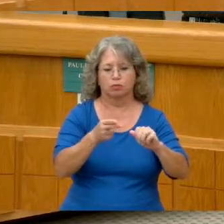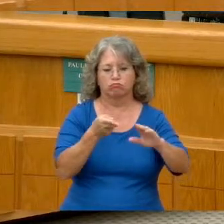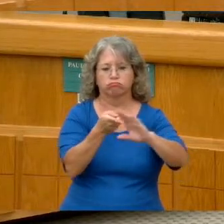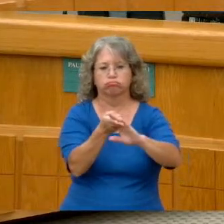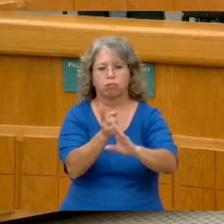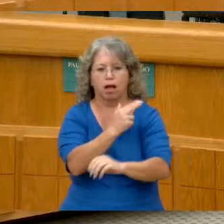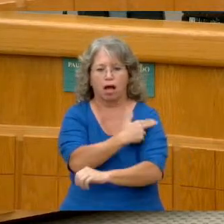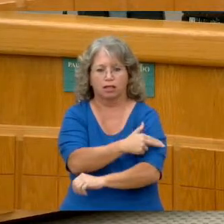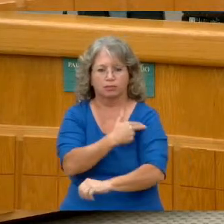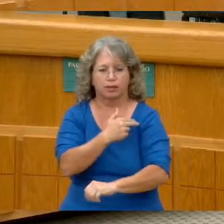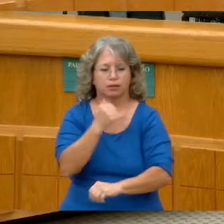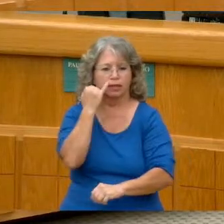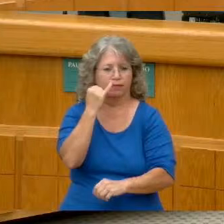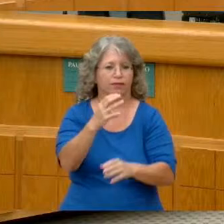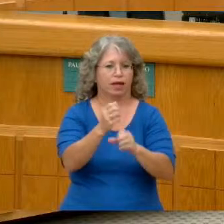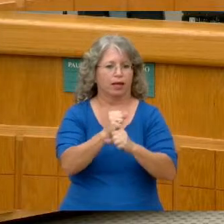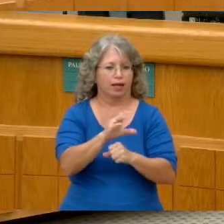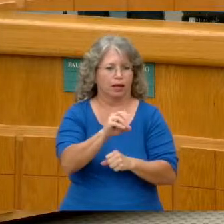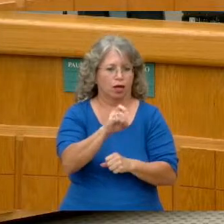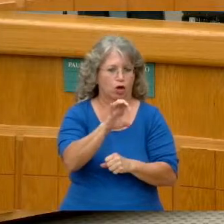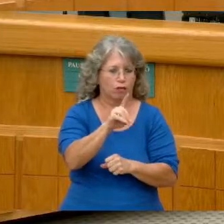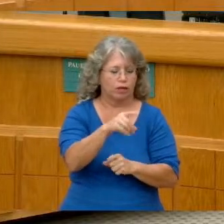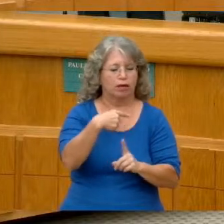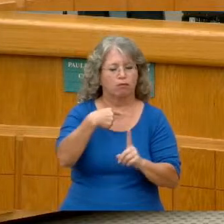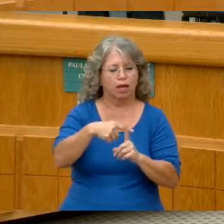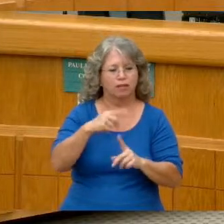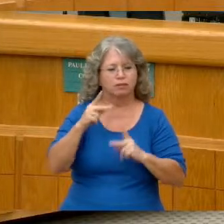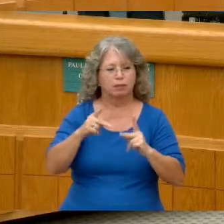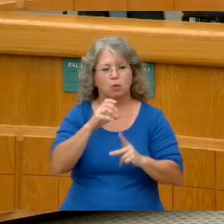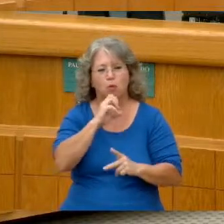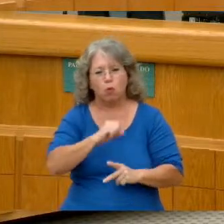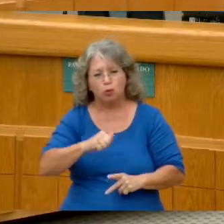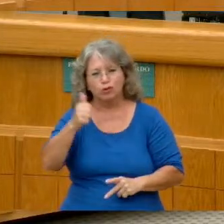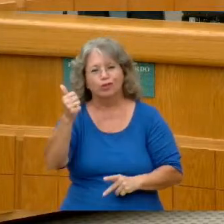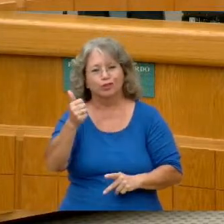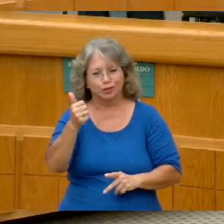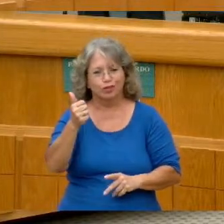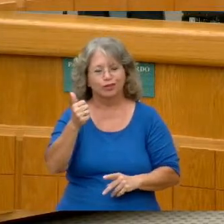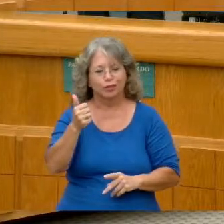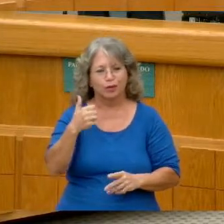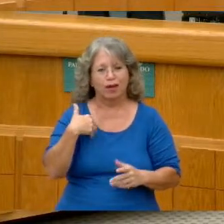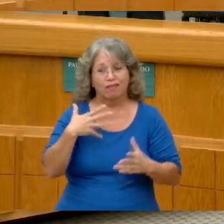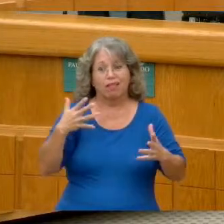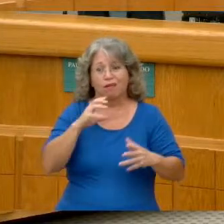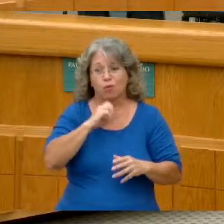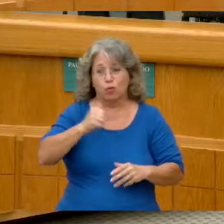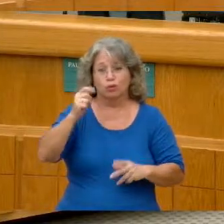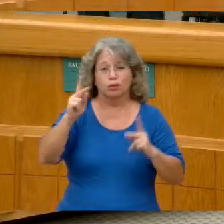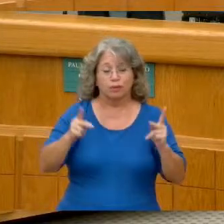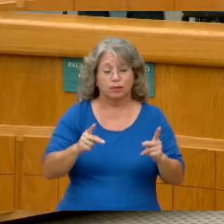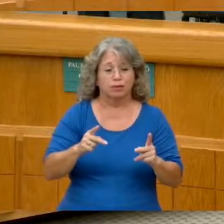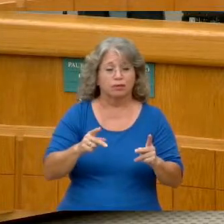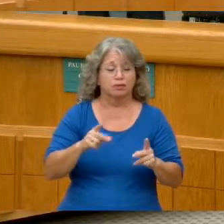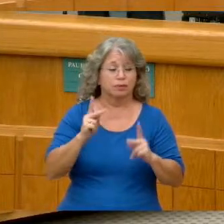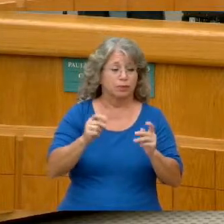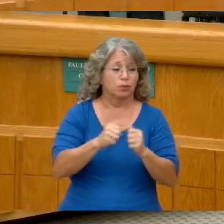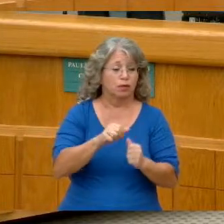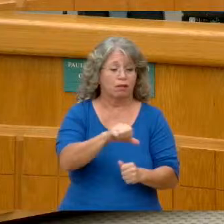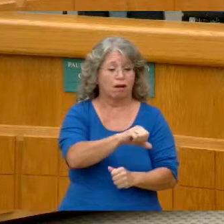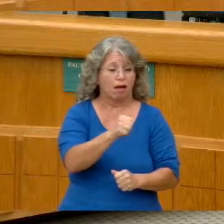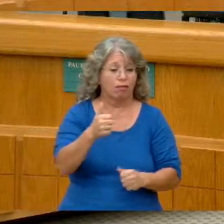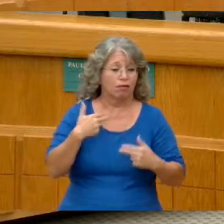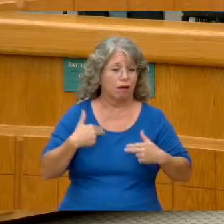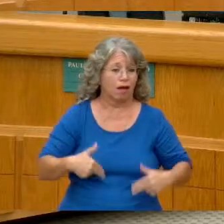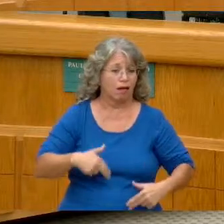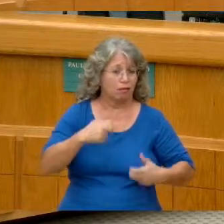indicators. Again, the older population, as well as people with other comorbidities that maybe other